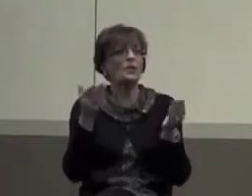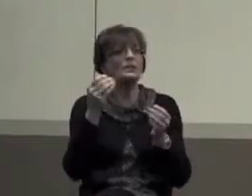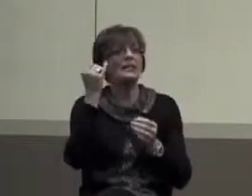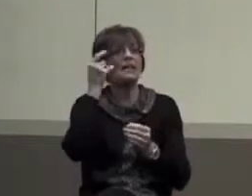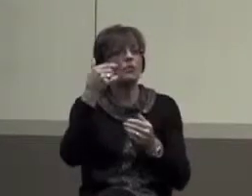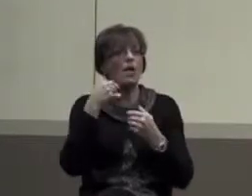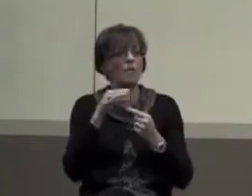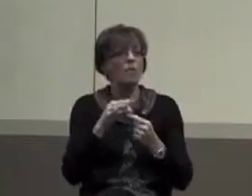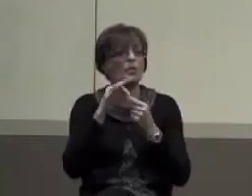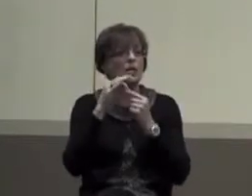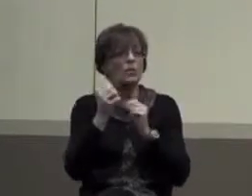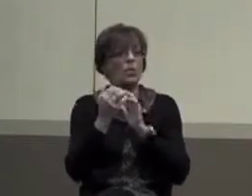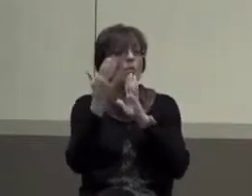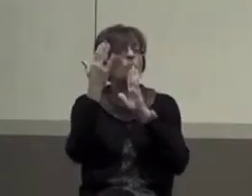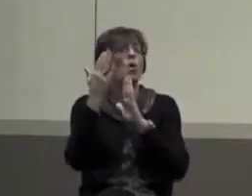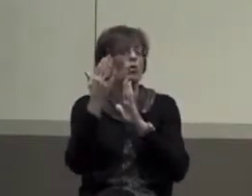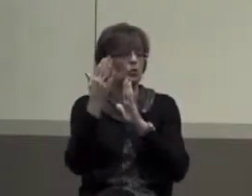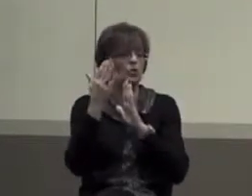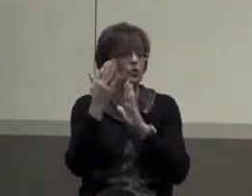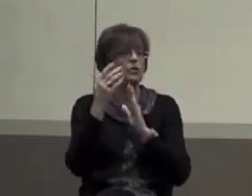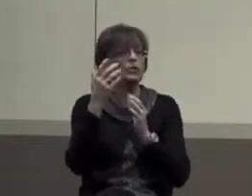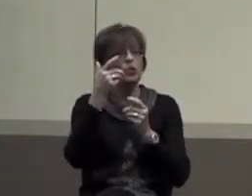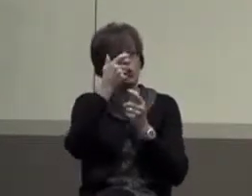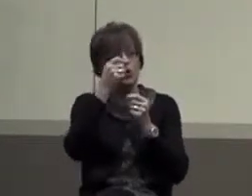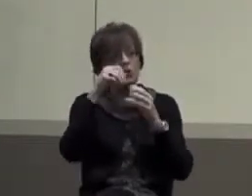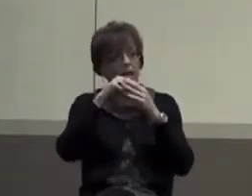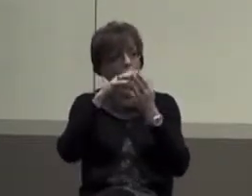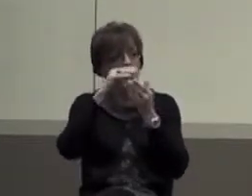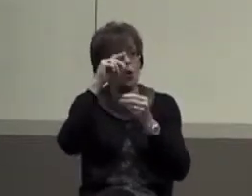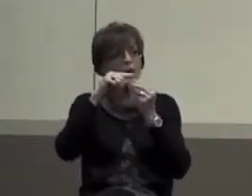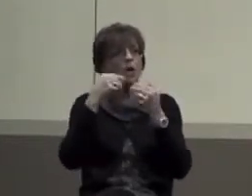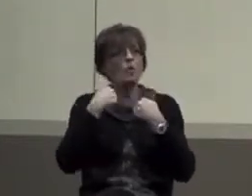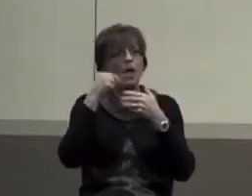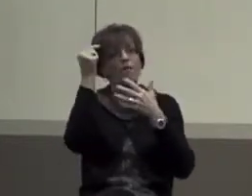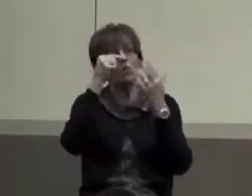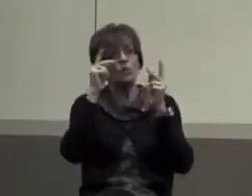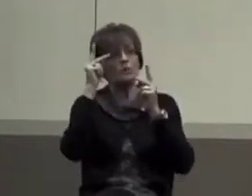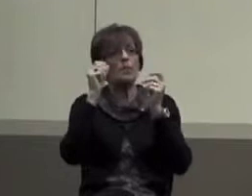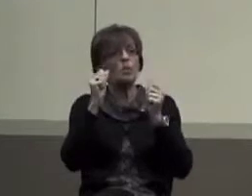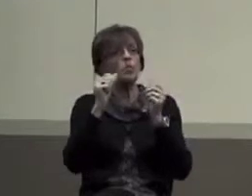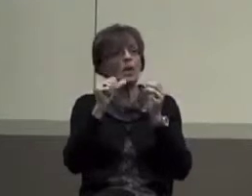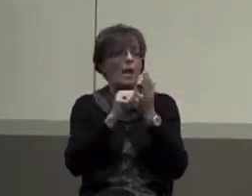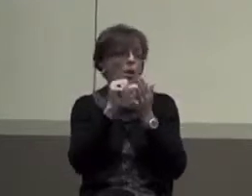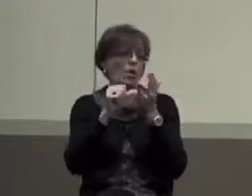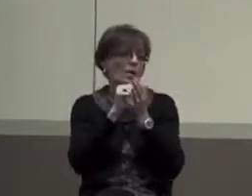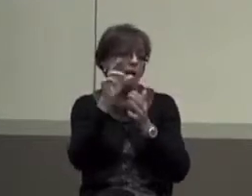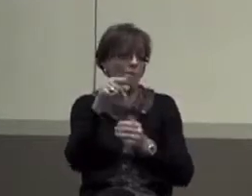learning more about, then you at least have a few people that you can go and look up.